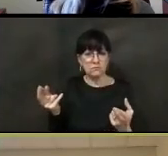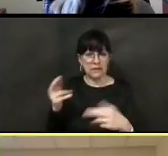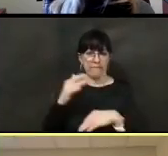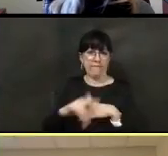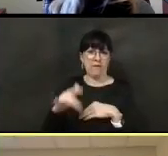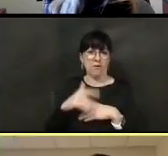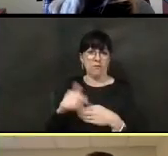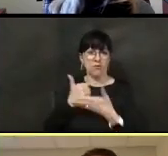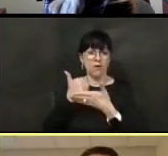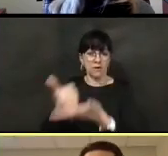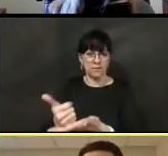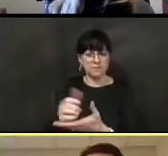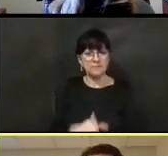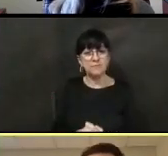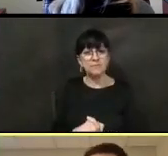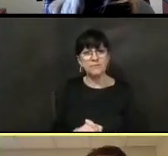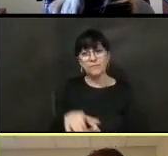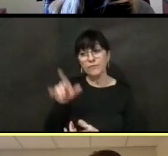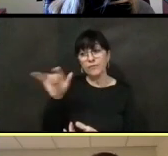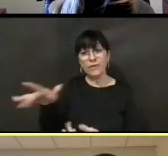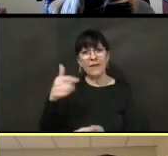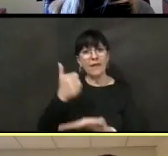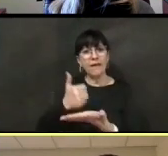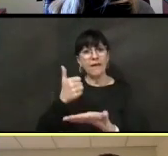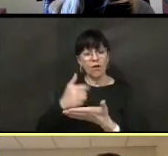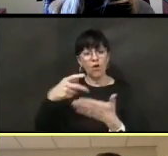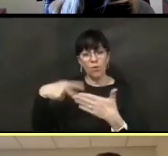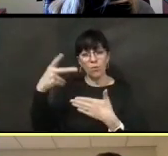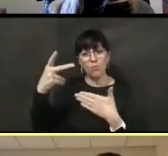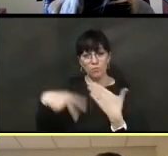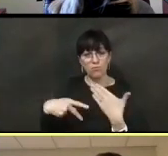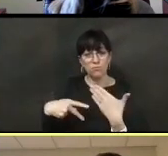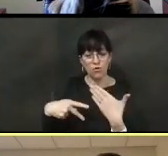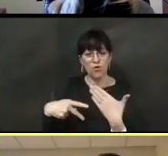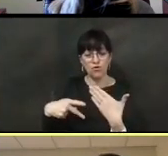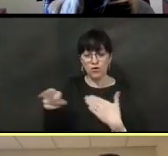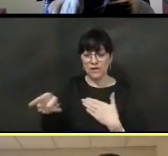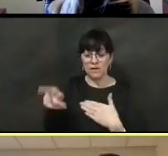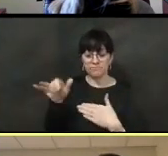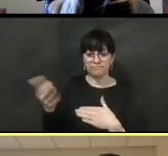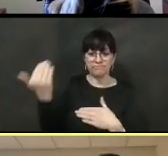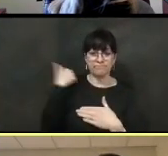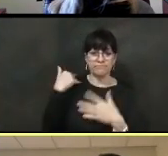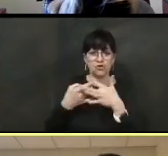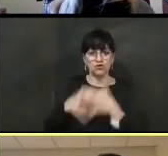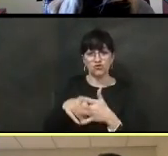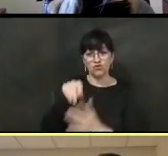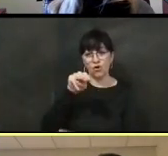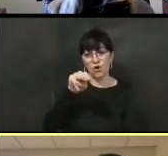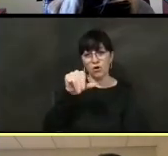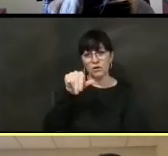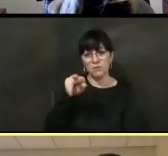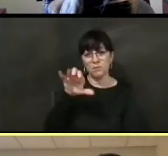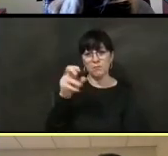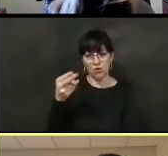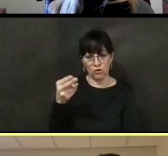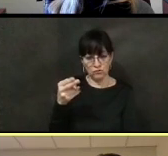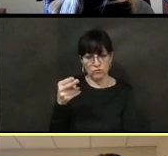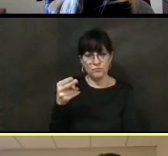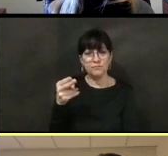Sure. So the HELP program was a program we launched back in March that's really targeted at